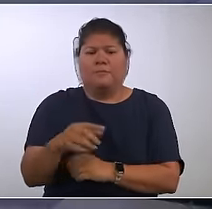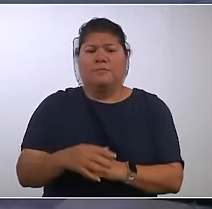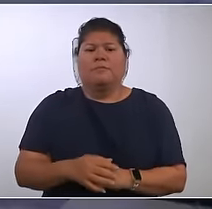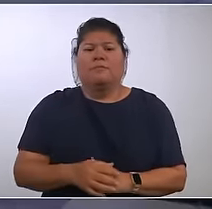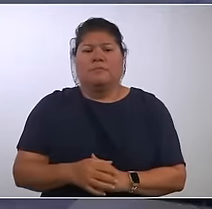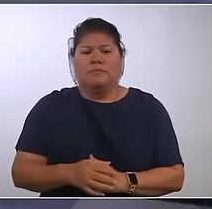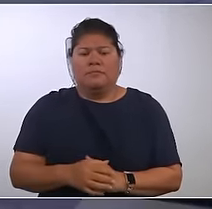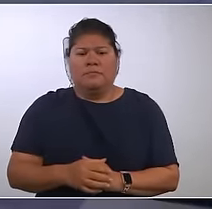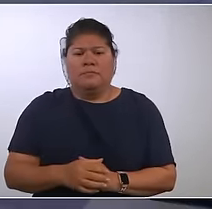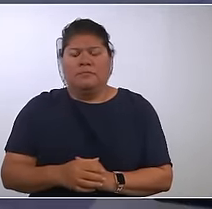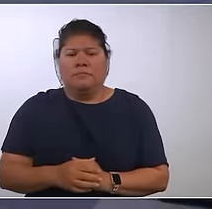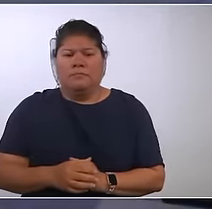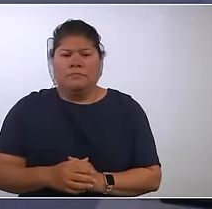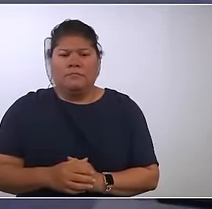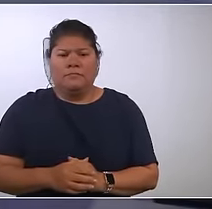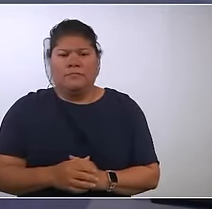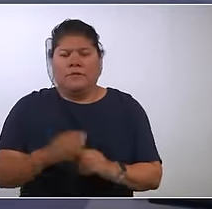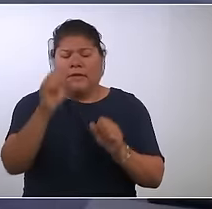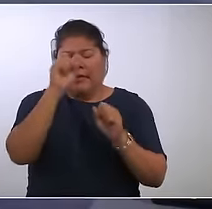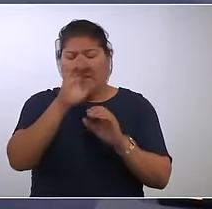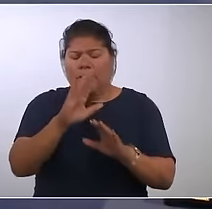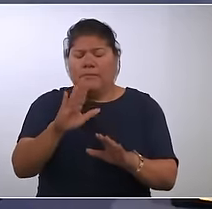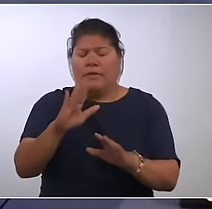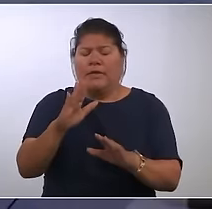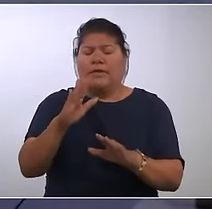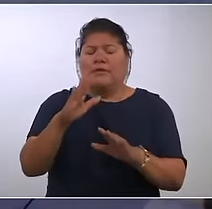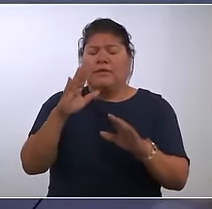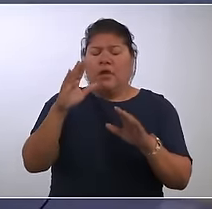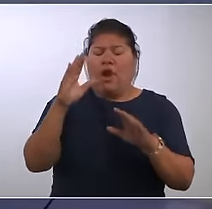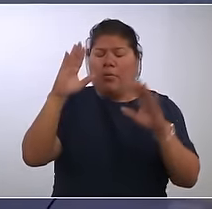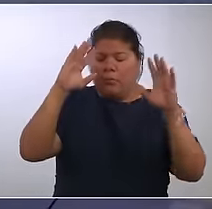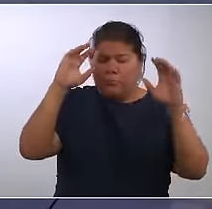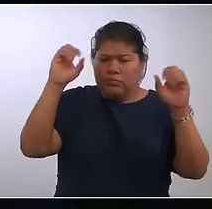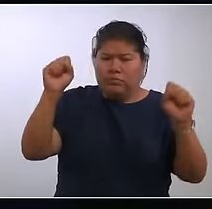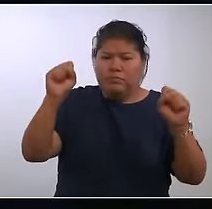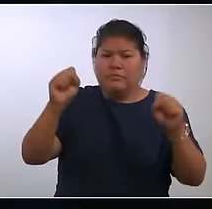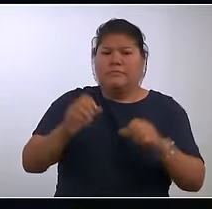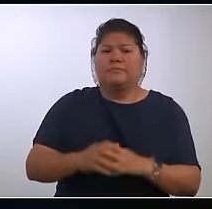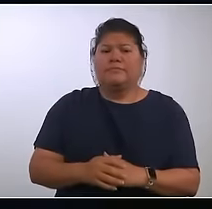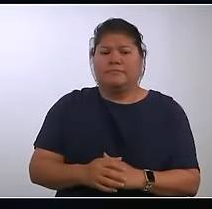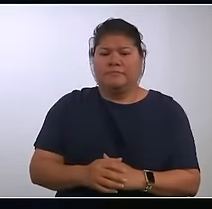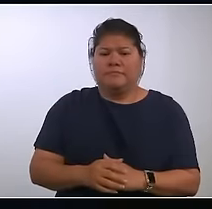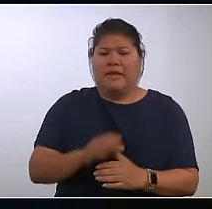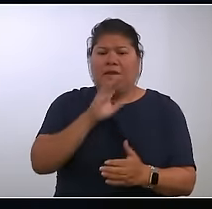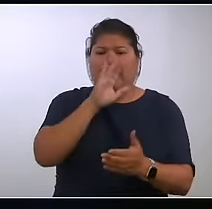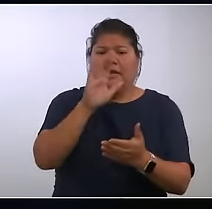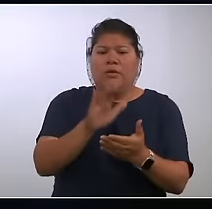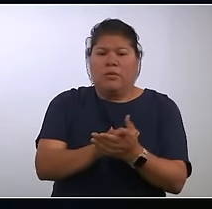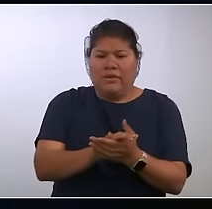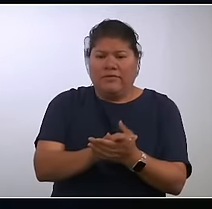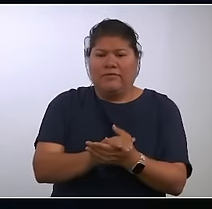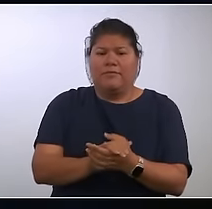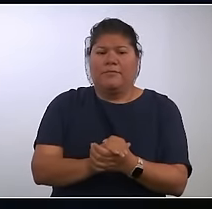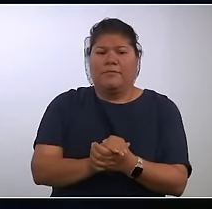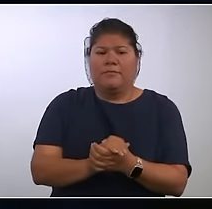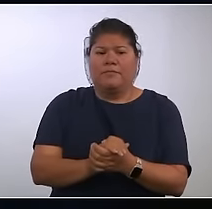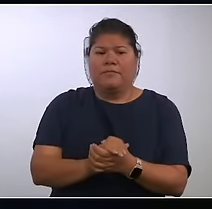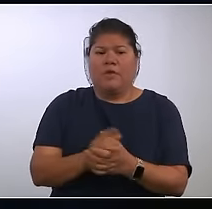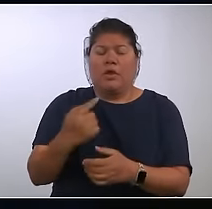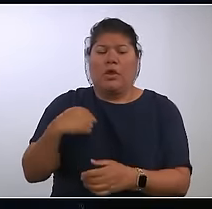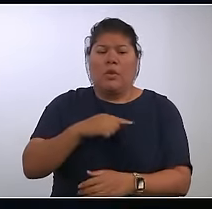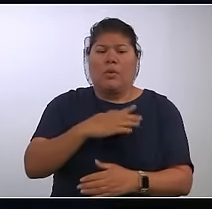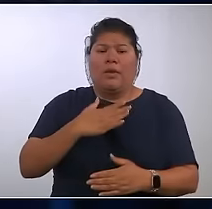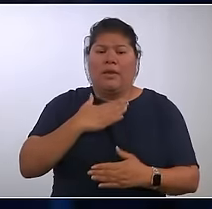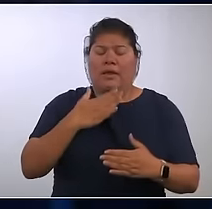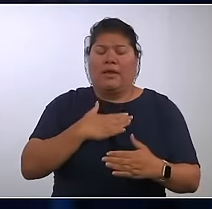President Daniel Sánchez. Dios bendiga a nuestro presidente. God bless our president. Y a su esposa. His wife. Estamos